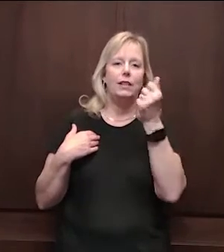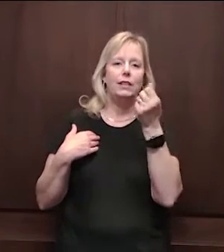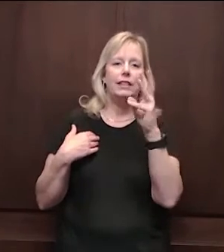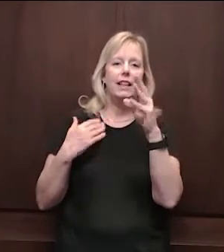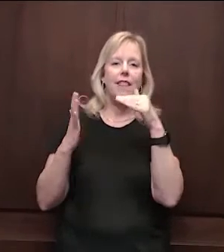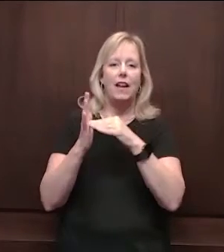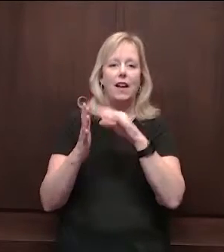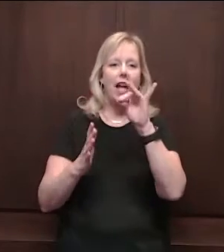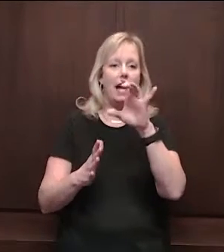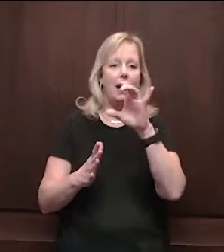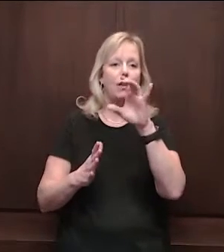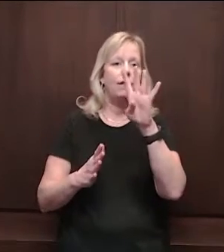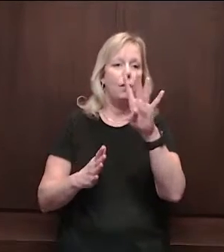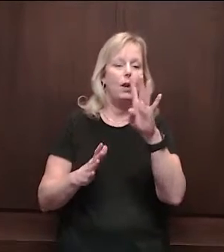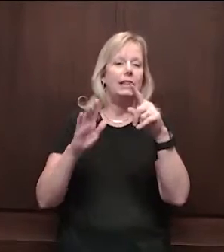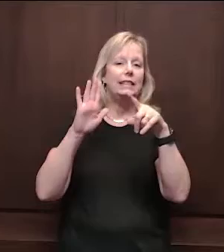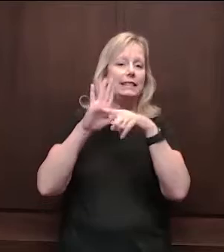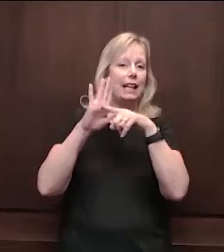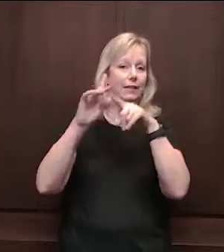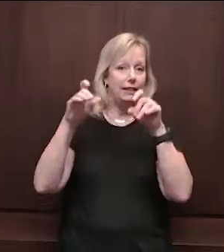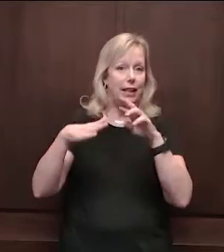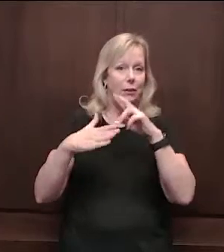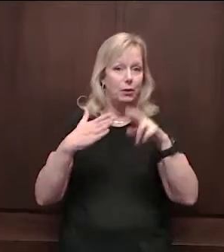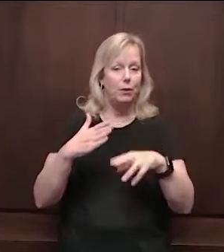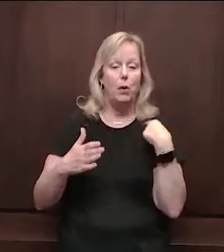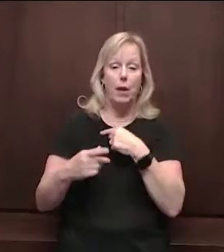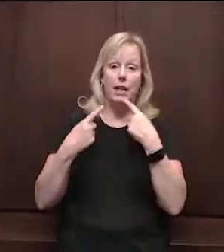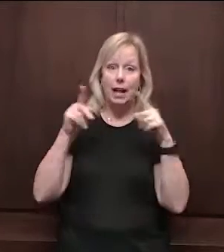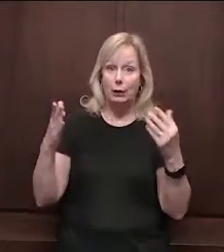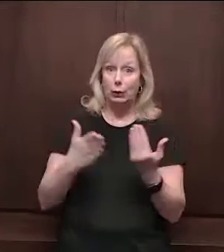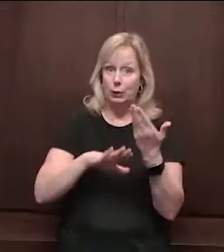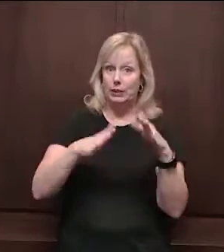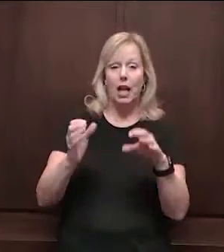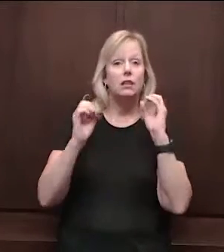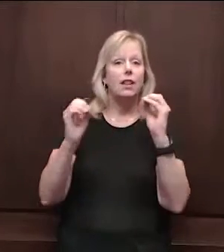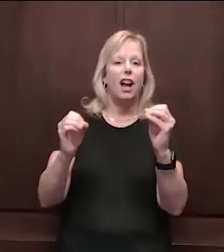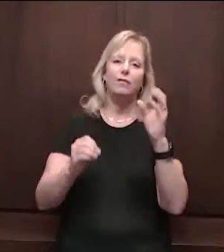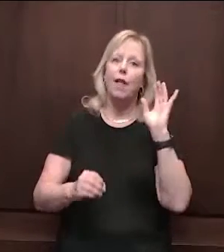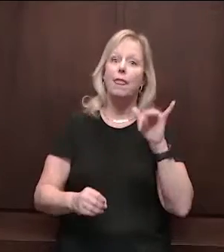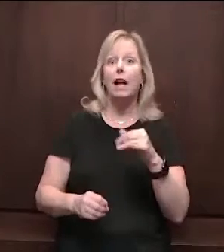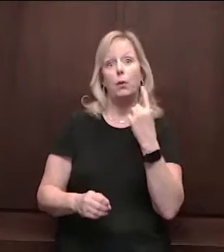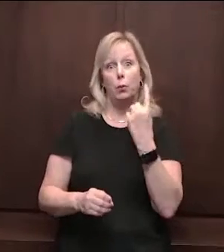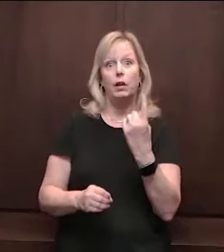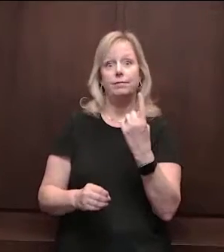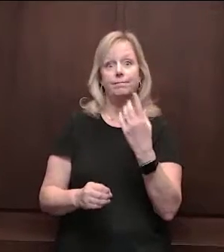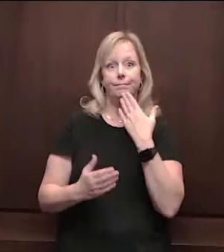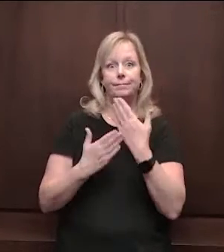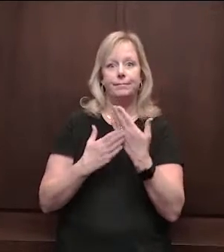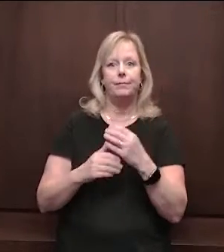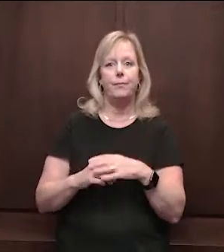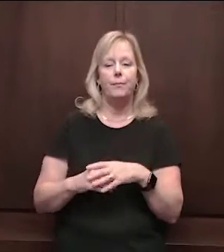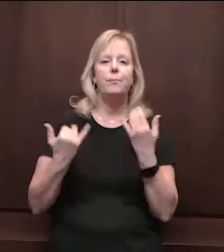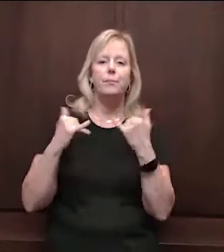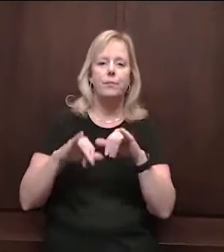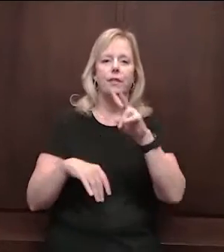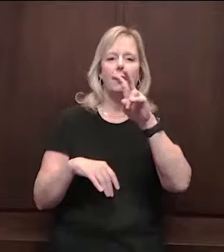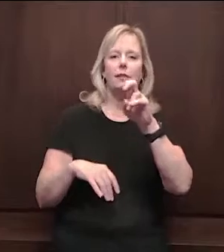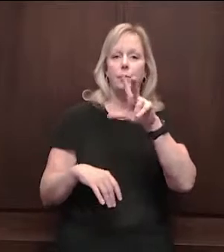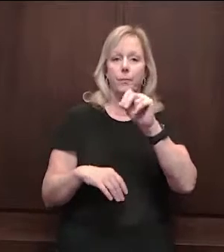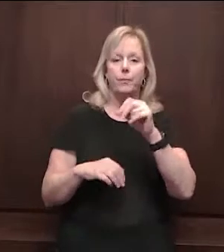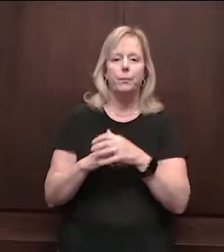116,804 negative test results and are announcing no new additional deaths today, so we are still at still at